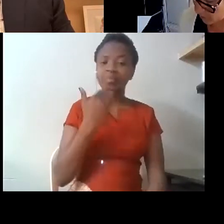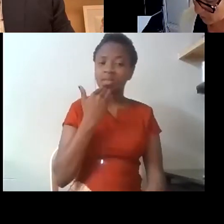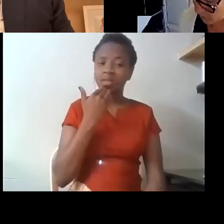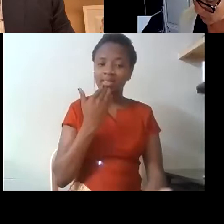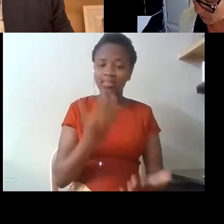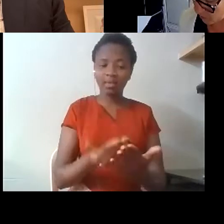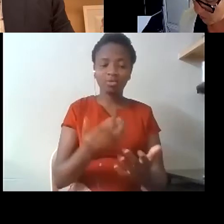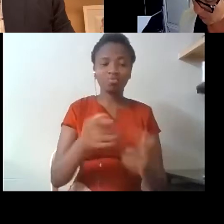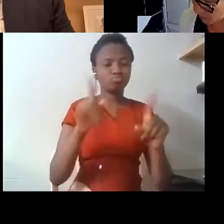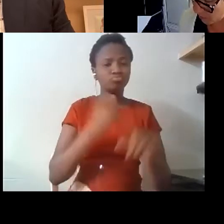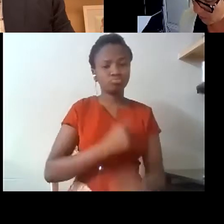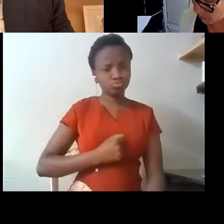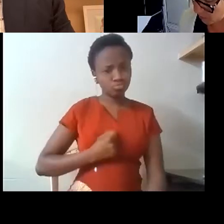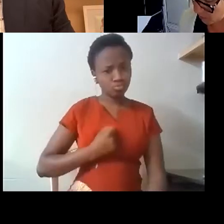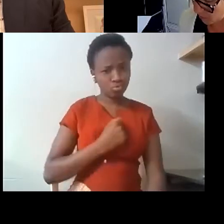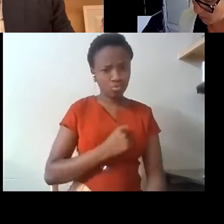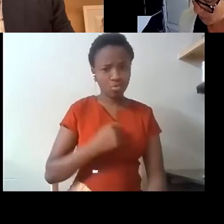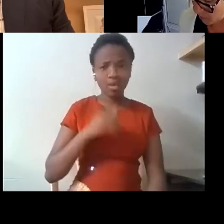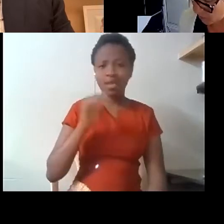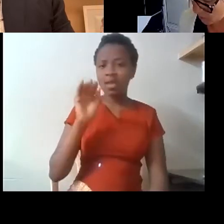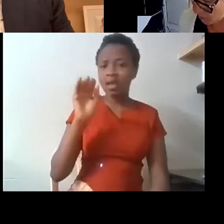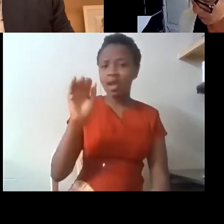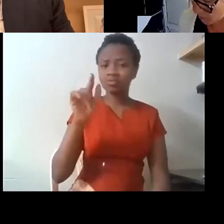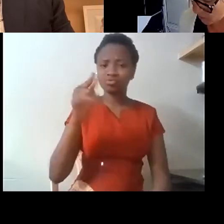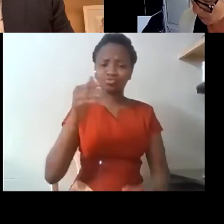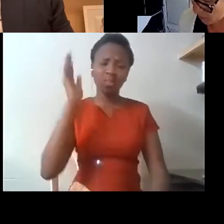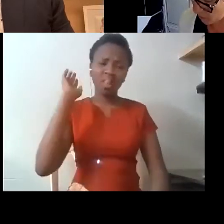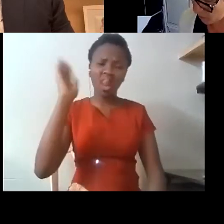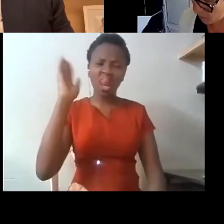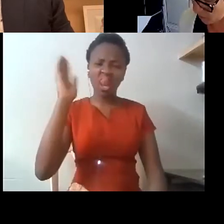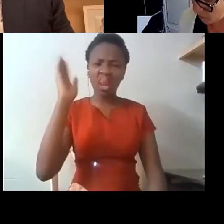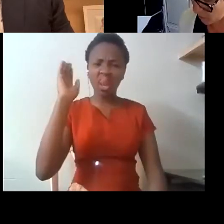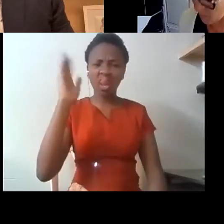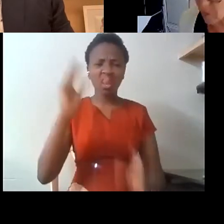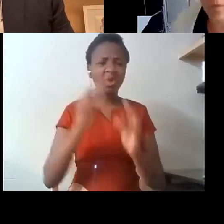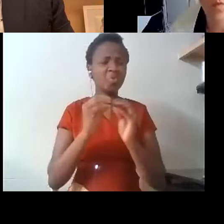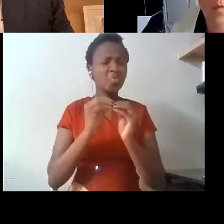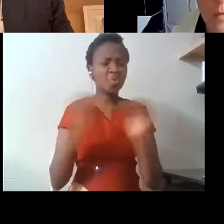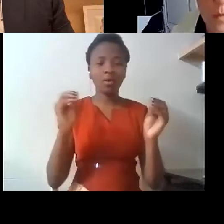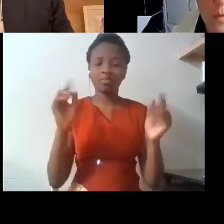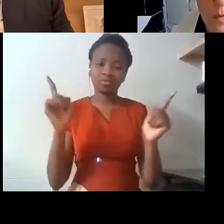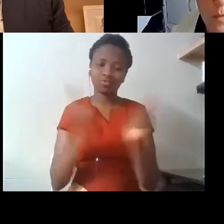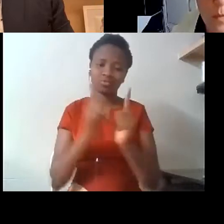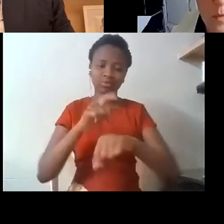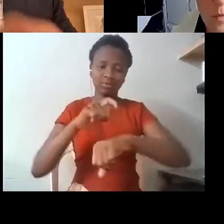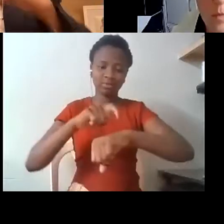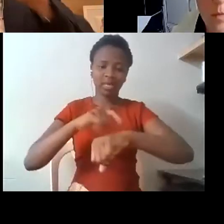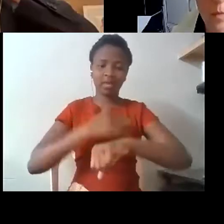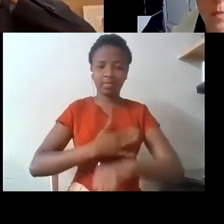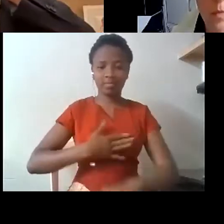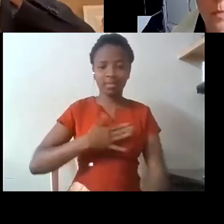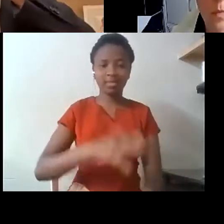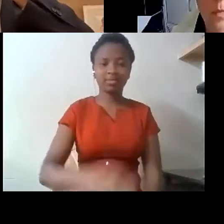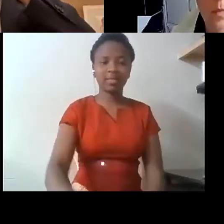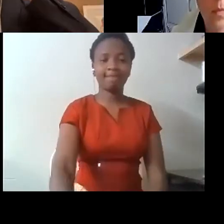to present such long report in 10 minutes, but the floor is yours. Thank you. Okay,